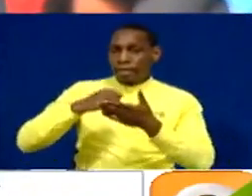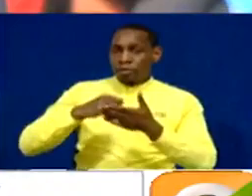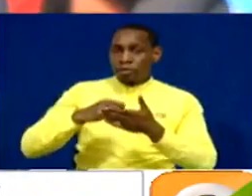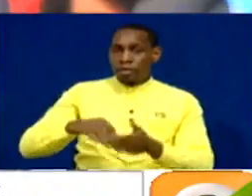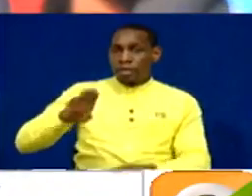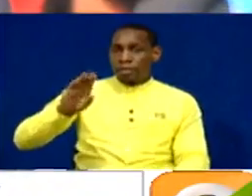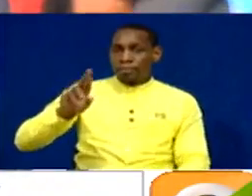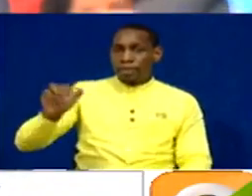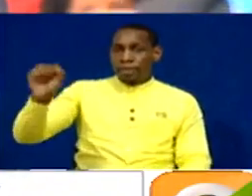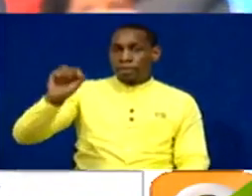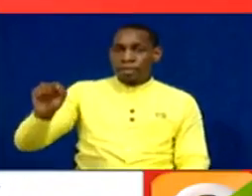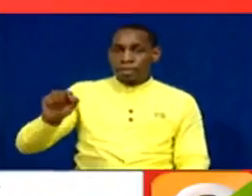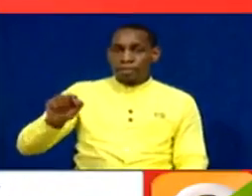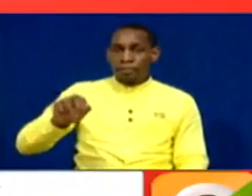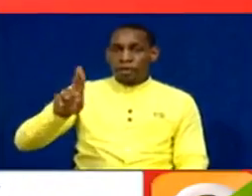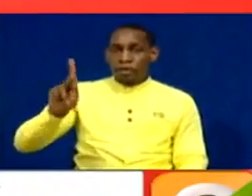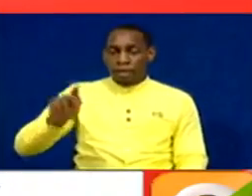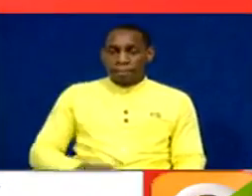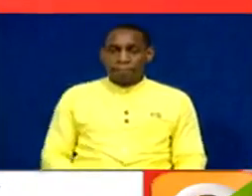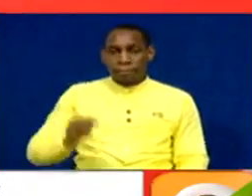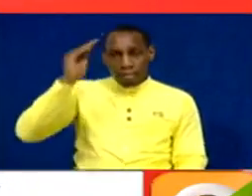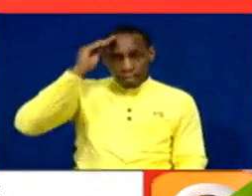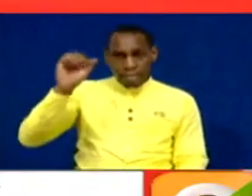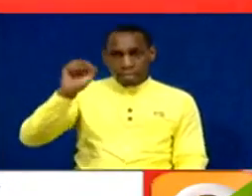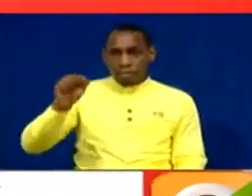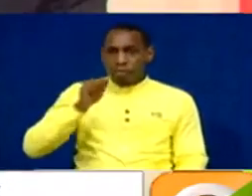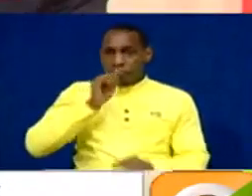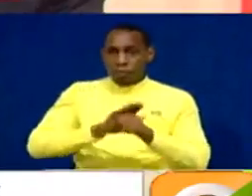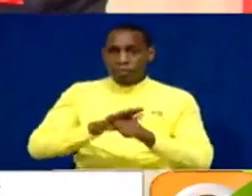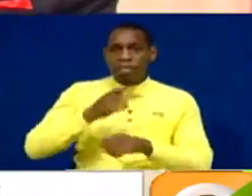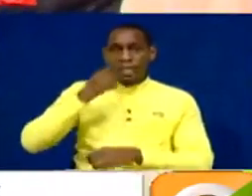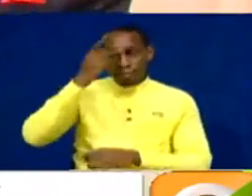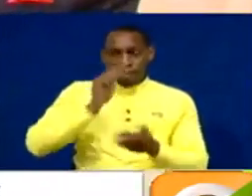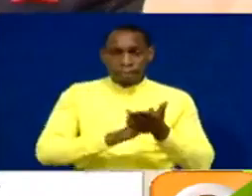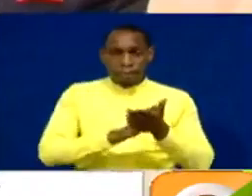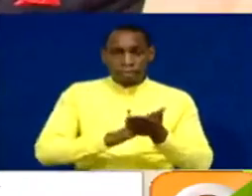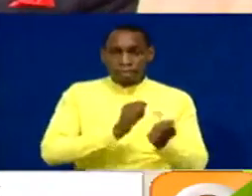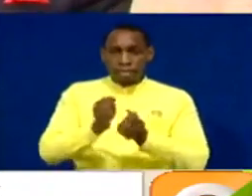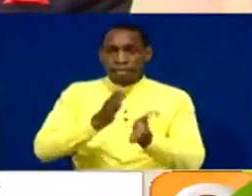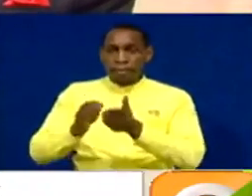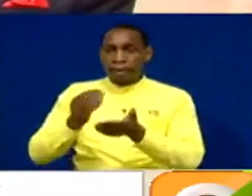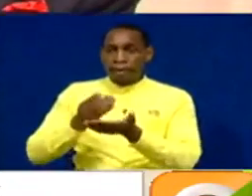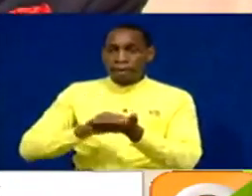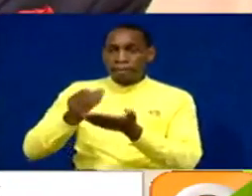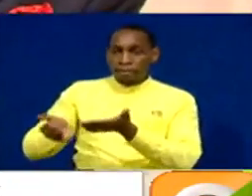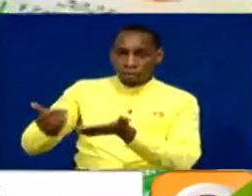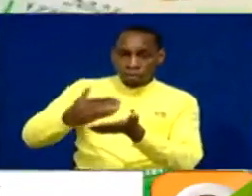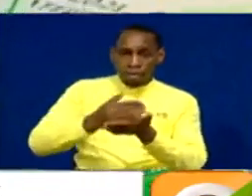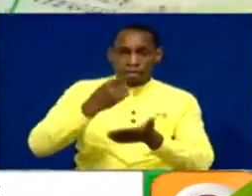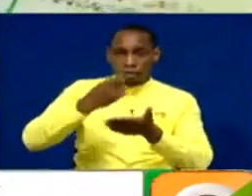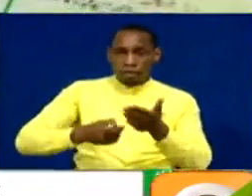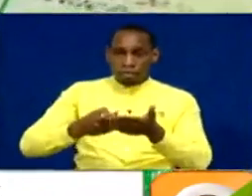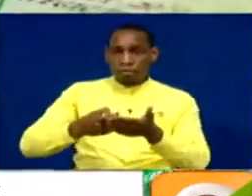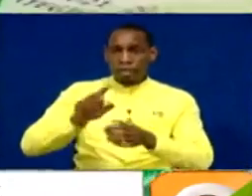including Boris Johnson of the United Kingdom. The education CS assuring parents that the proposal in the strategic plan to raise funds by reviewing cost